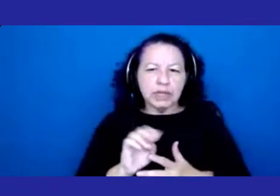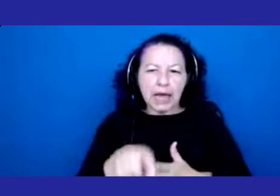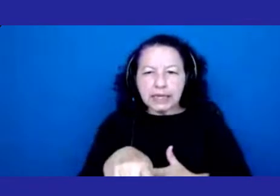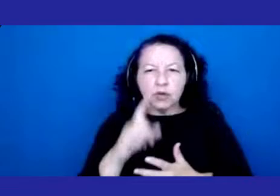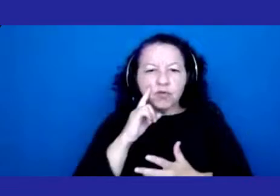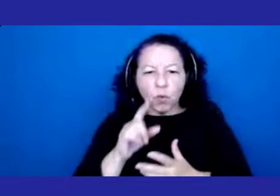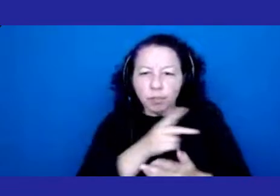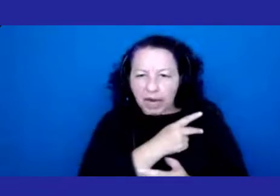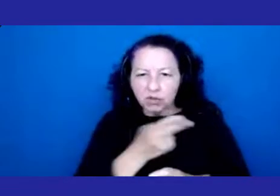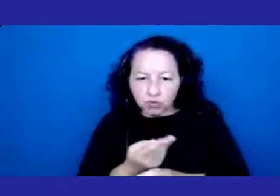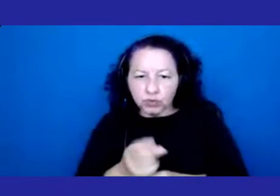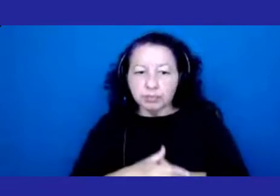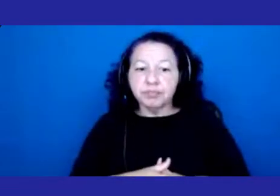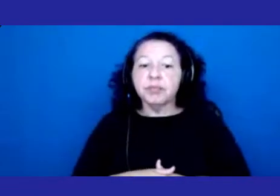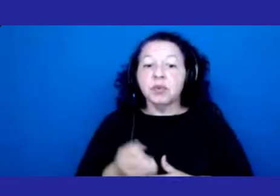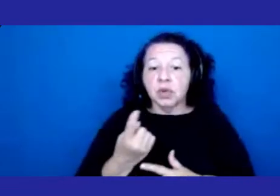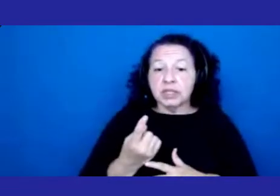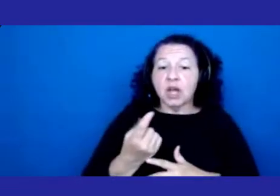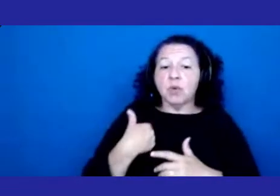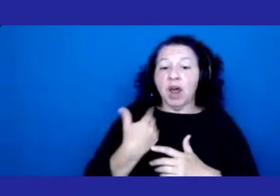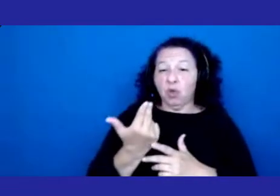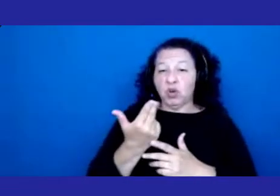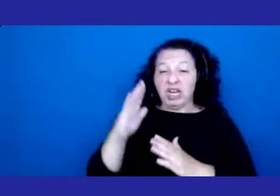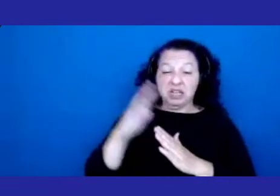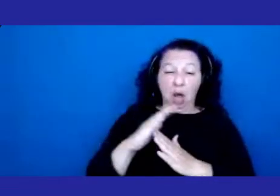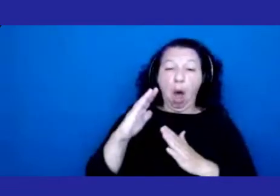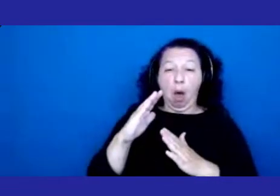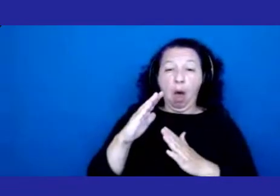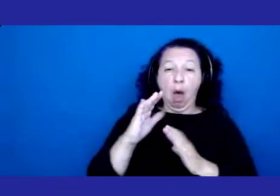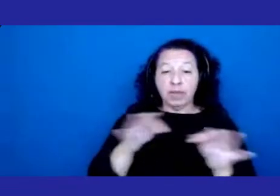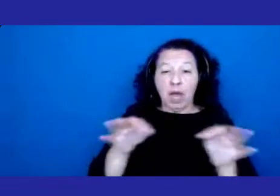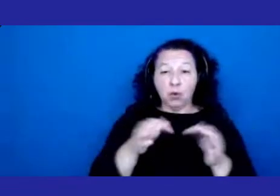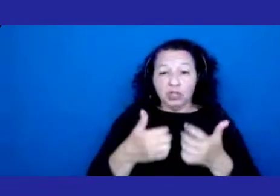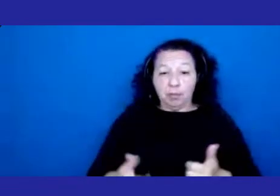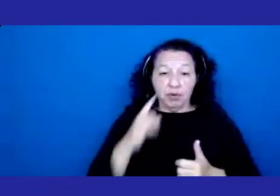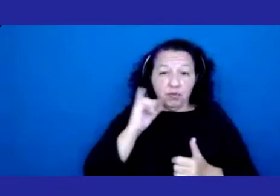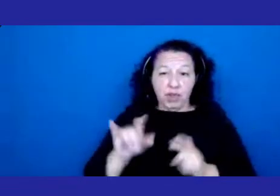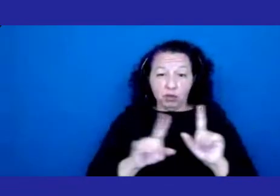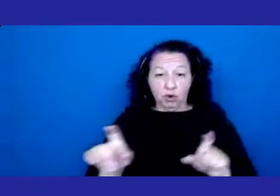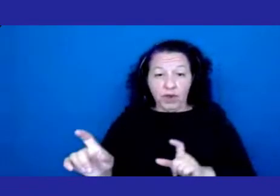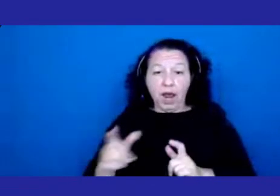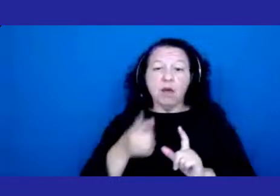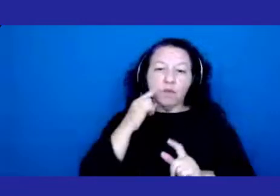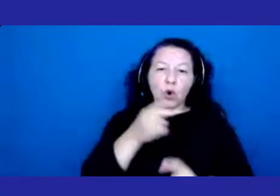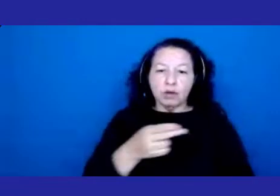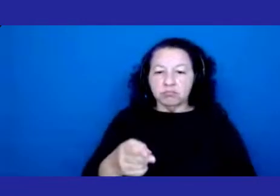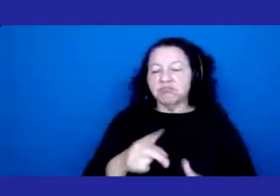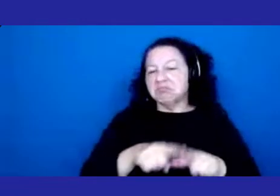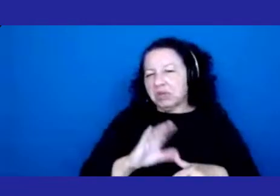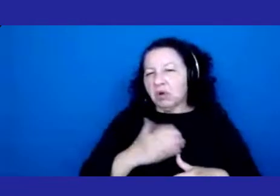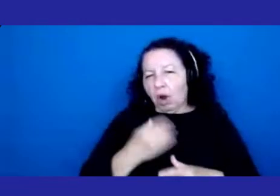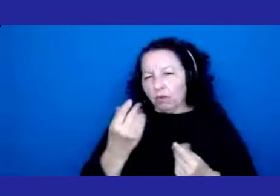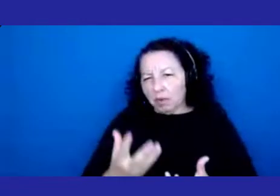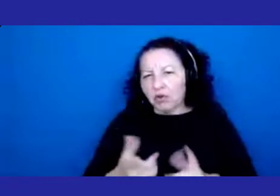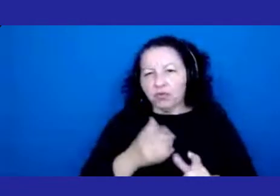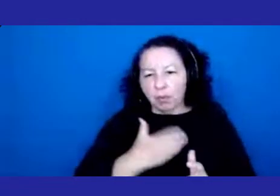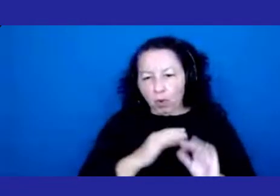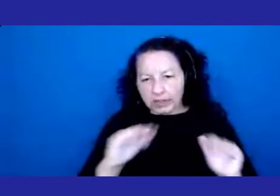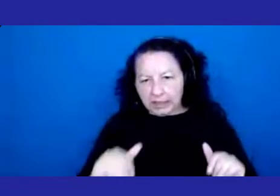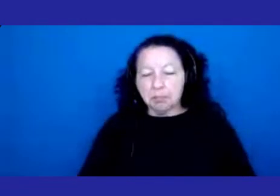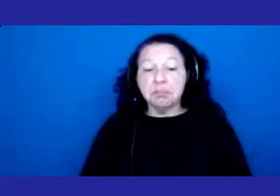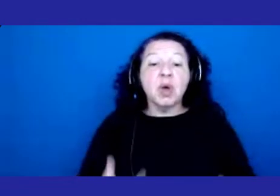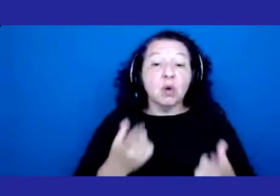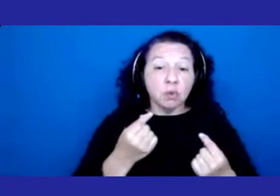13 top languages for H&H based on the data that we have from our system. And we onboarded